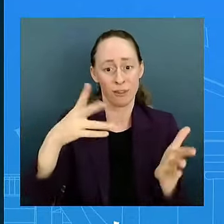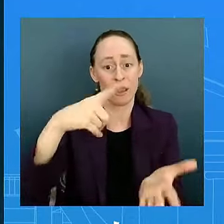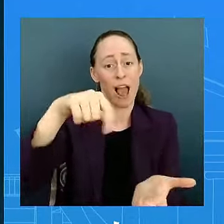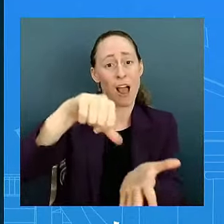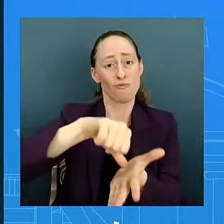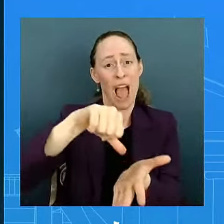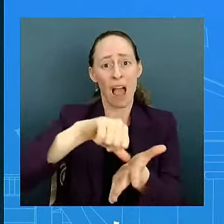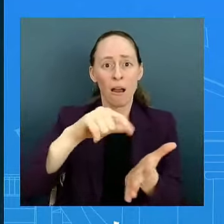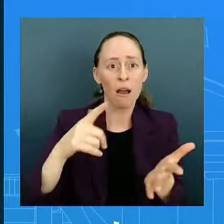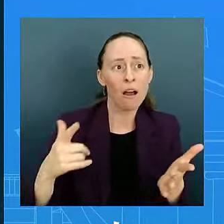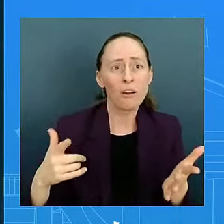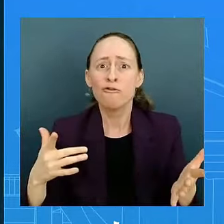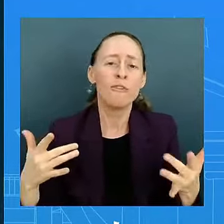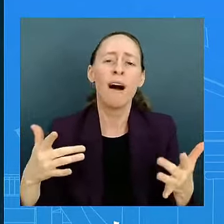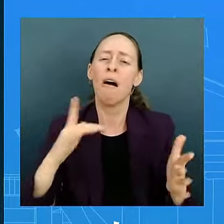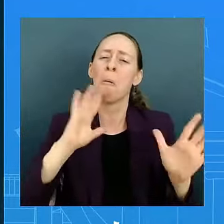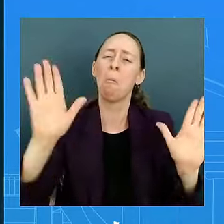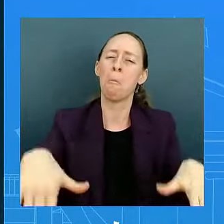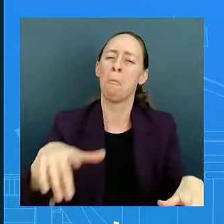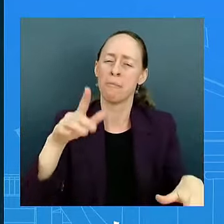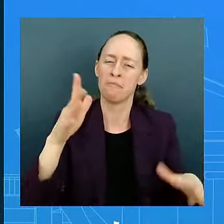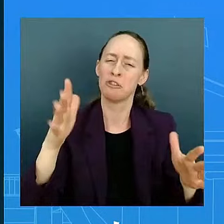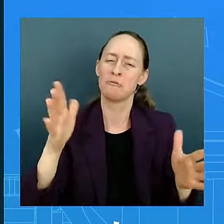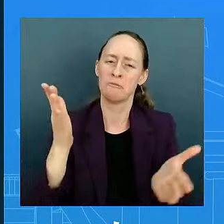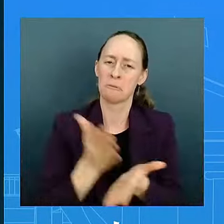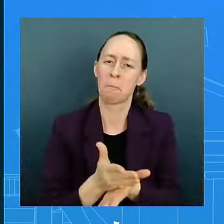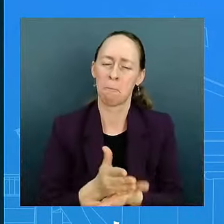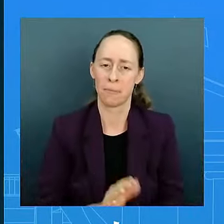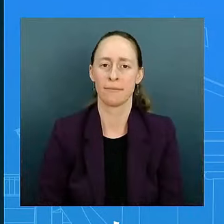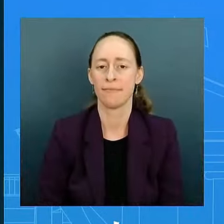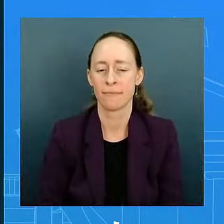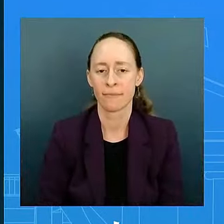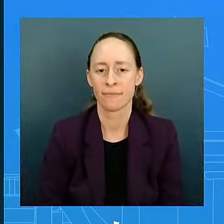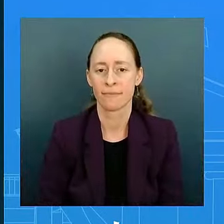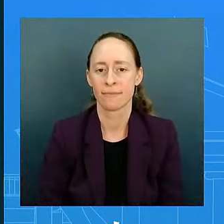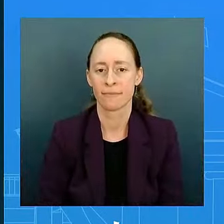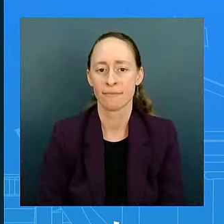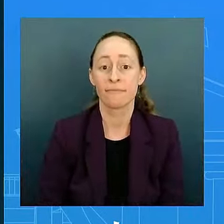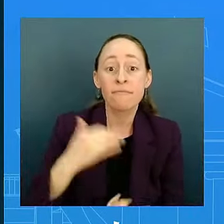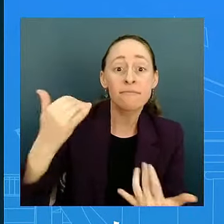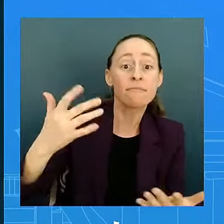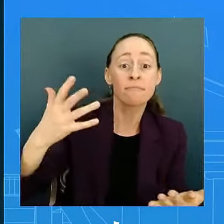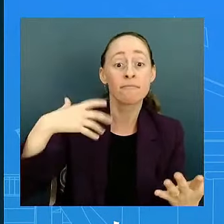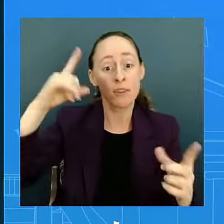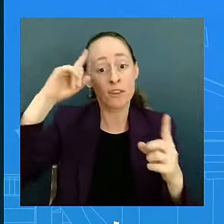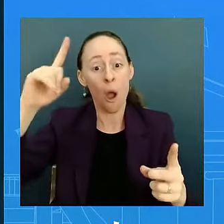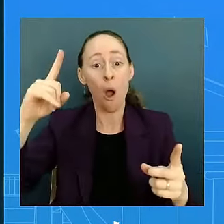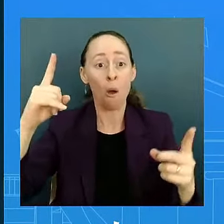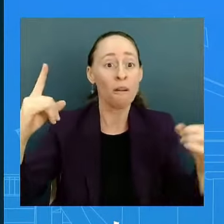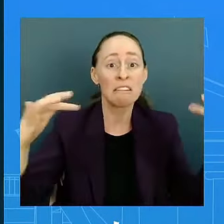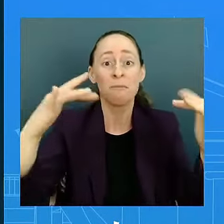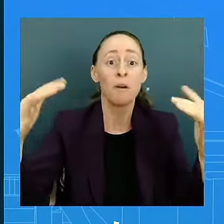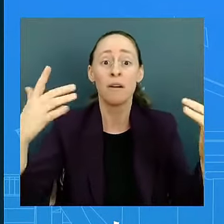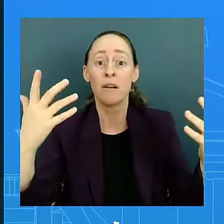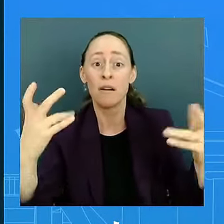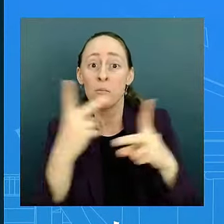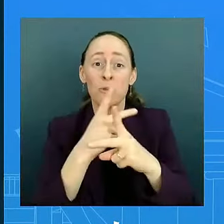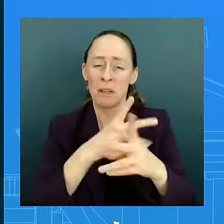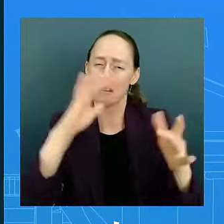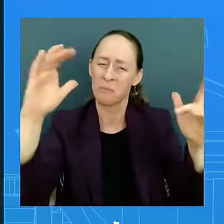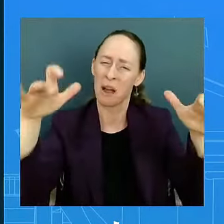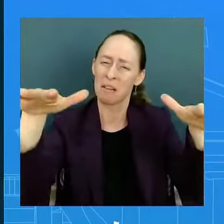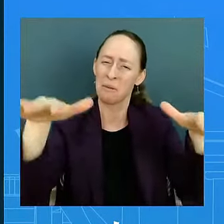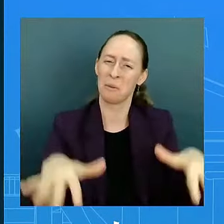so these de-escalation conversations are going to continue. That's what we want to see. We're going to continue to have conversations on how to get